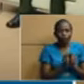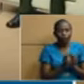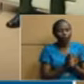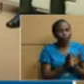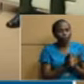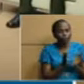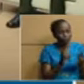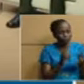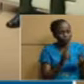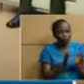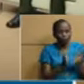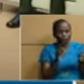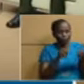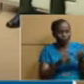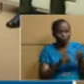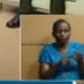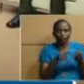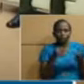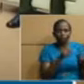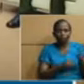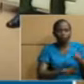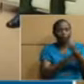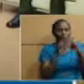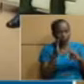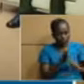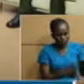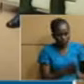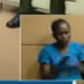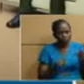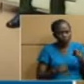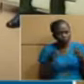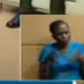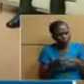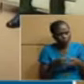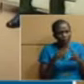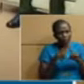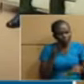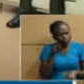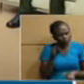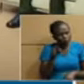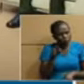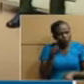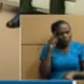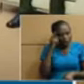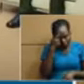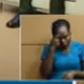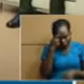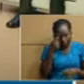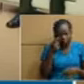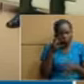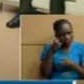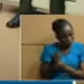other is supporting those vulnerable groups. But you are a government body.